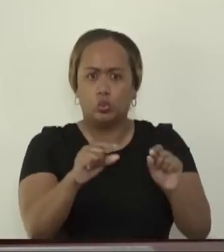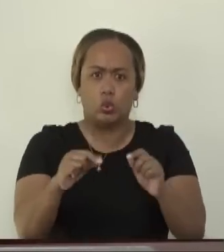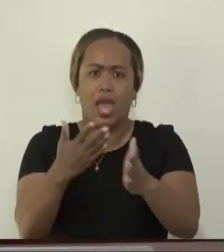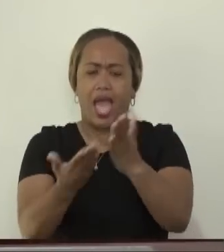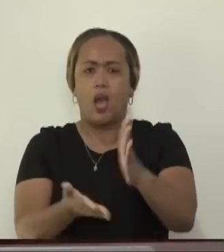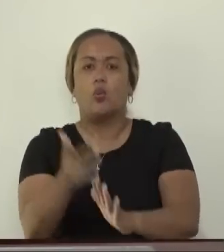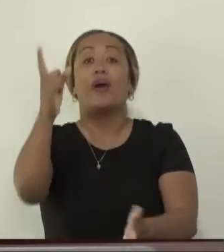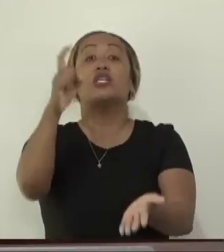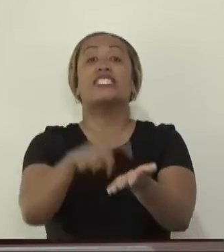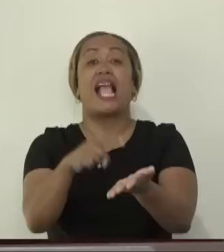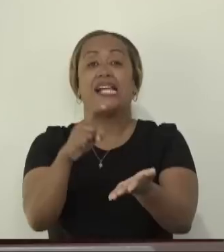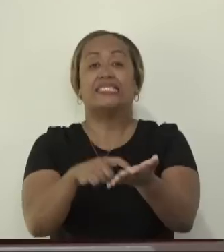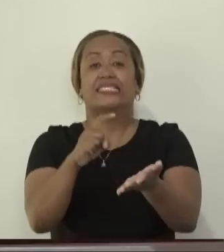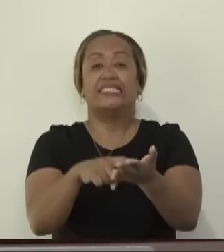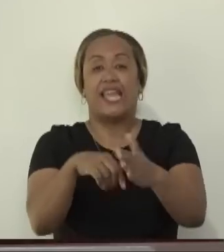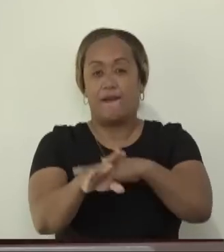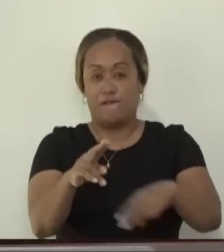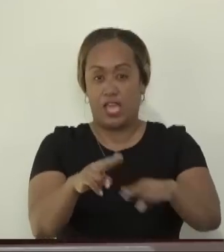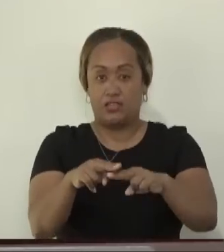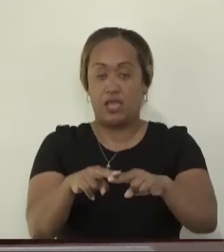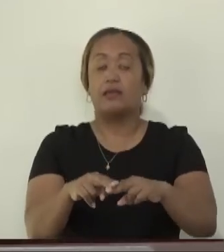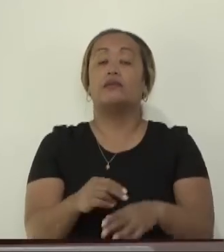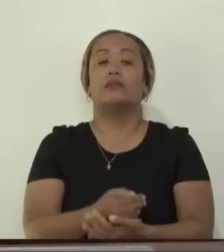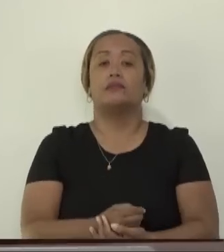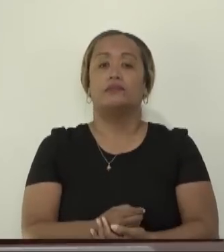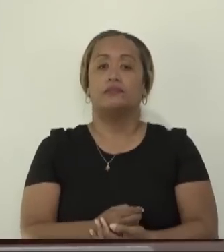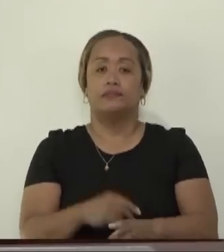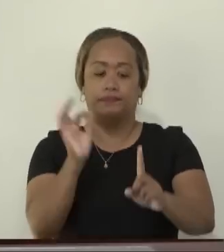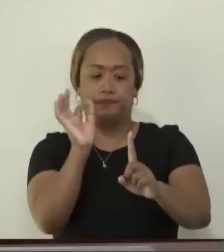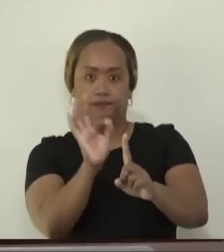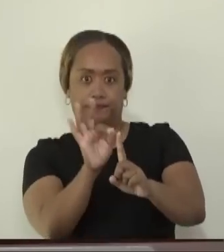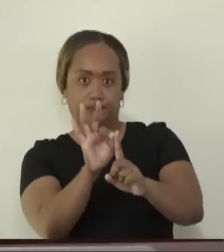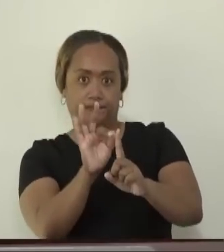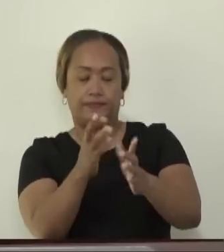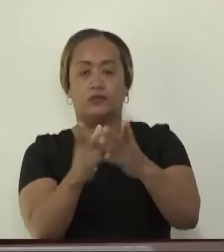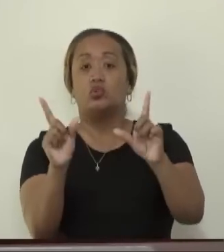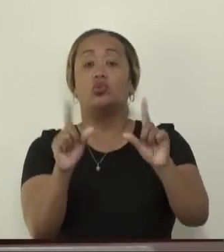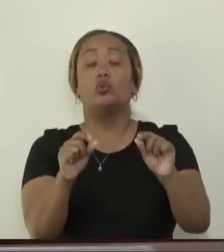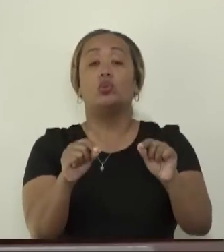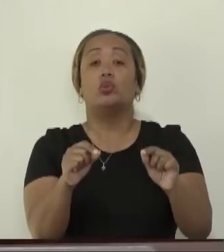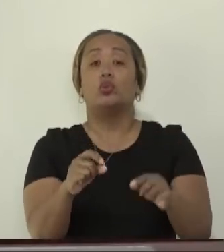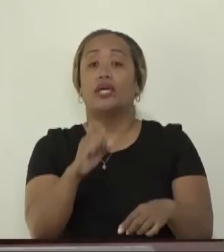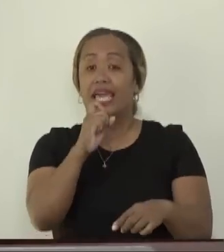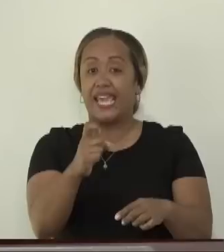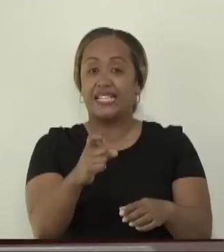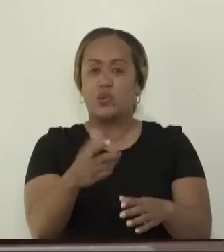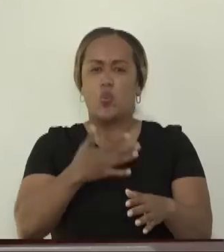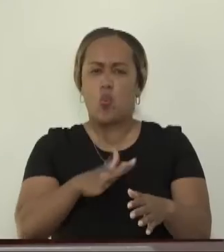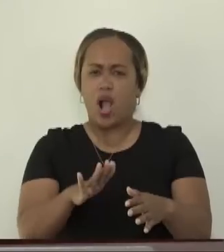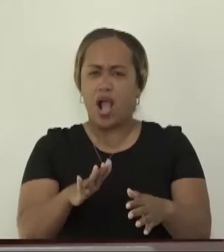public debt situation. One of the prime objectives of the fiscal strategy is to bring